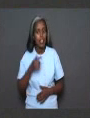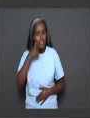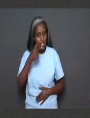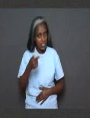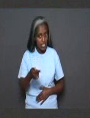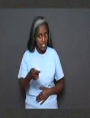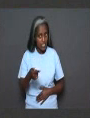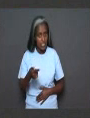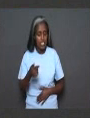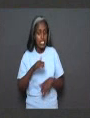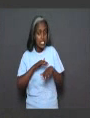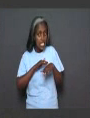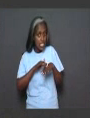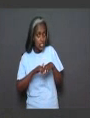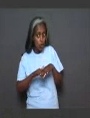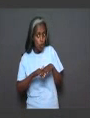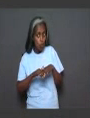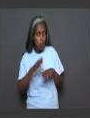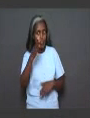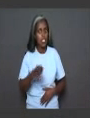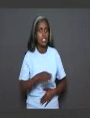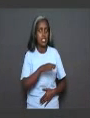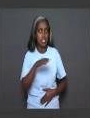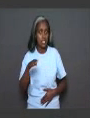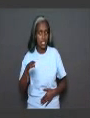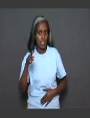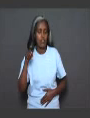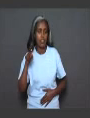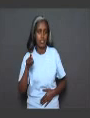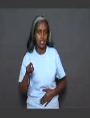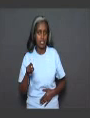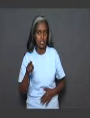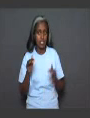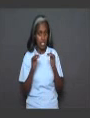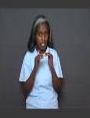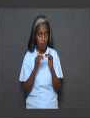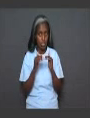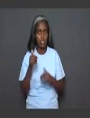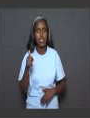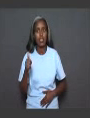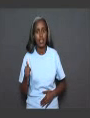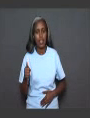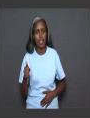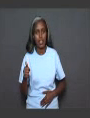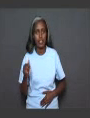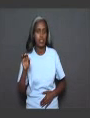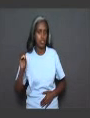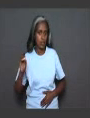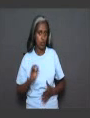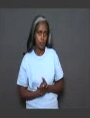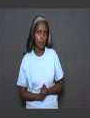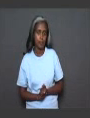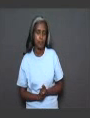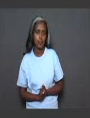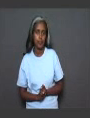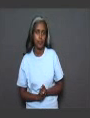say that the slope of the graph at x equals a is 0.